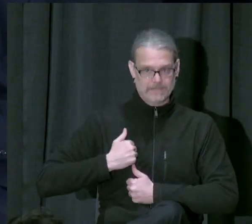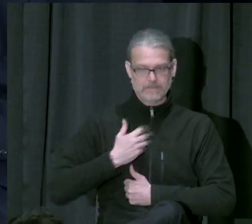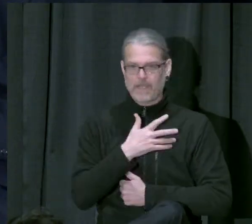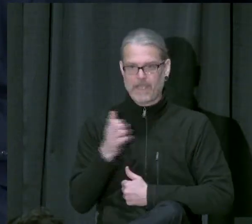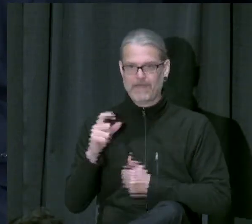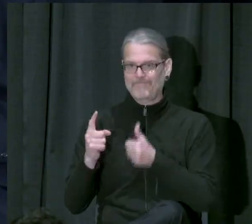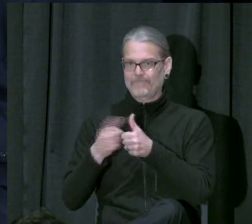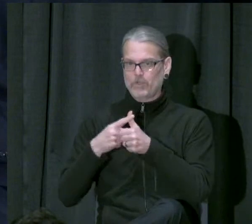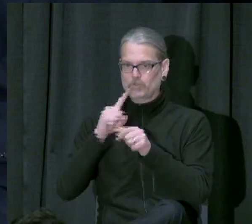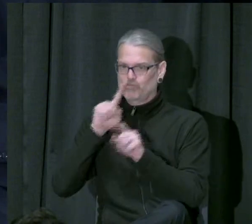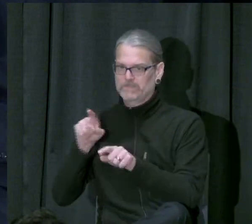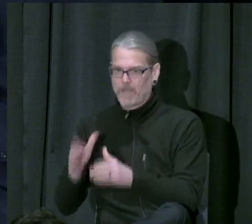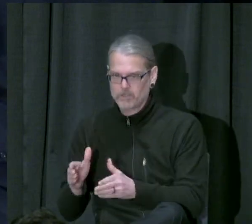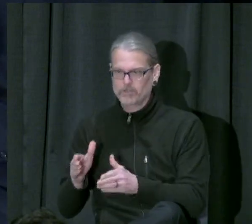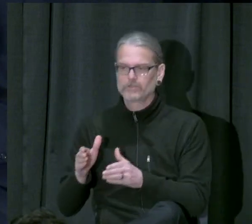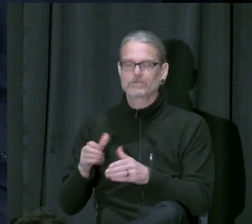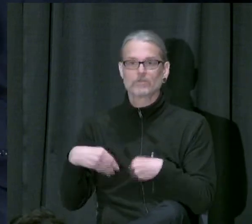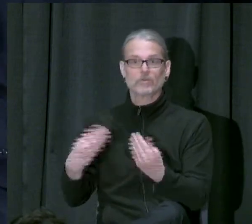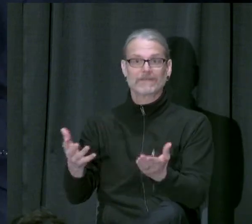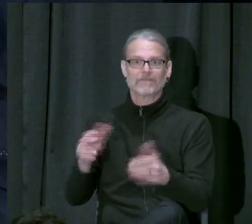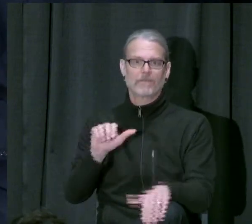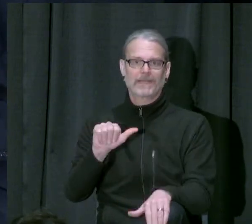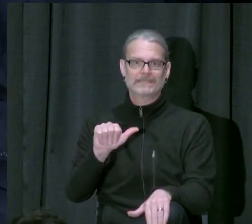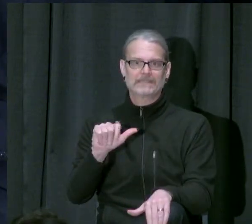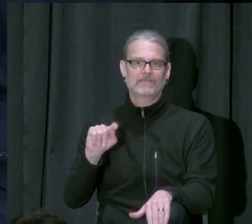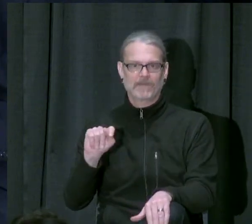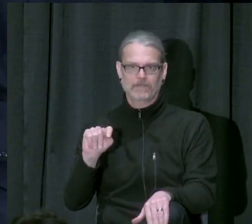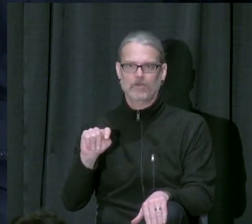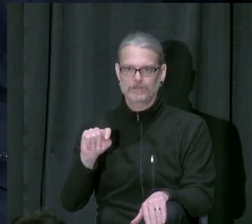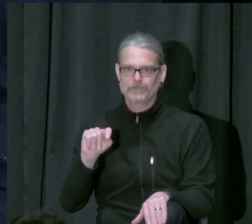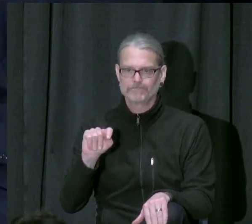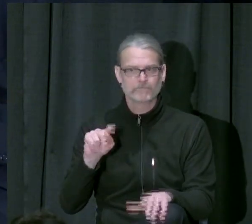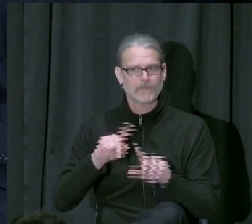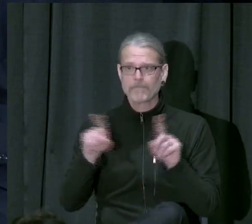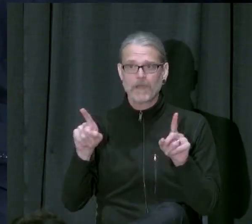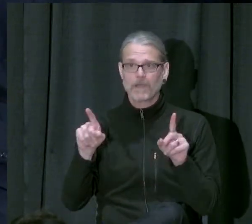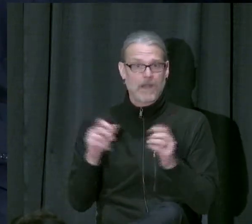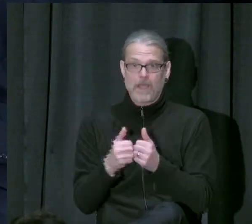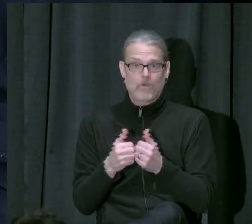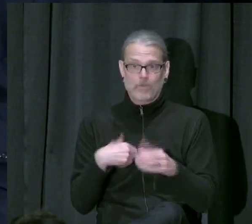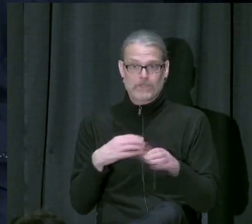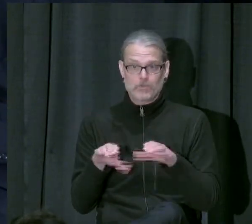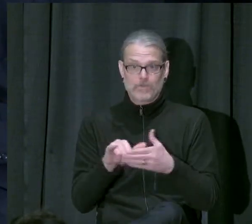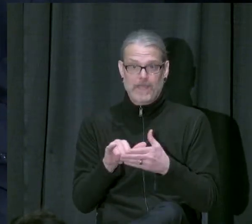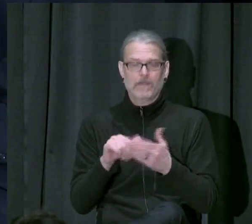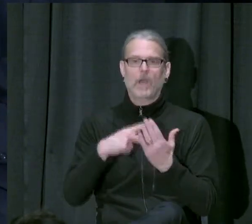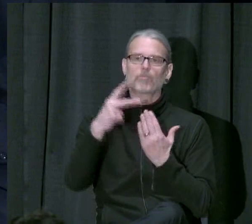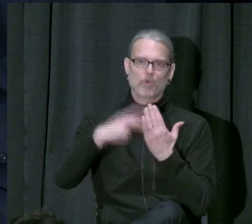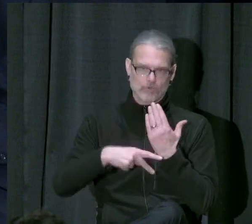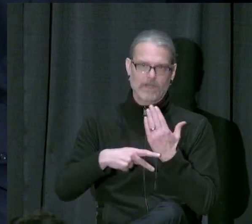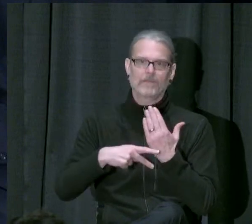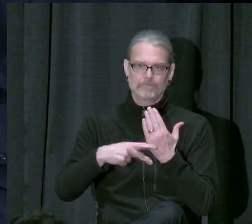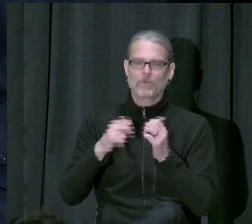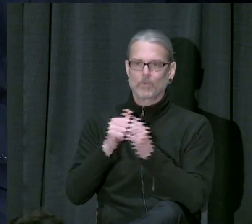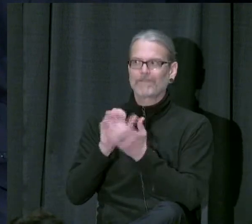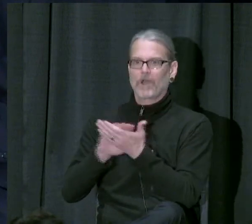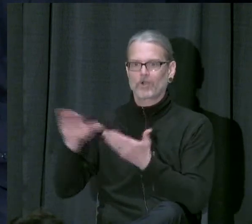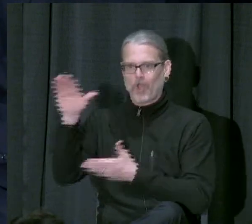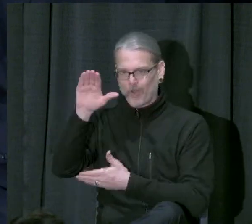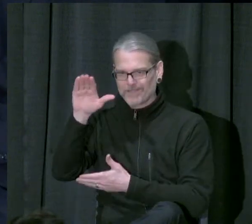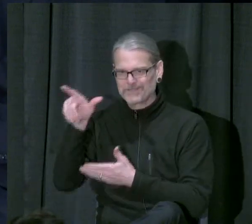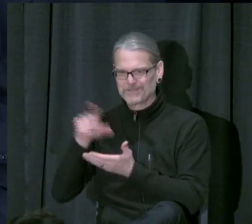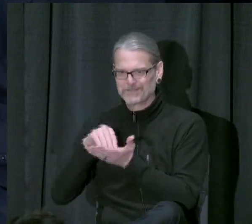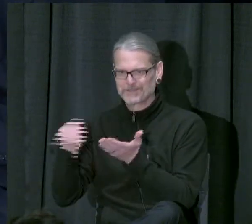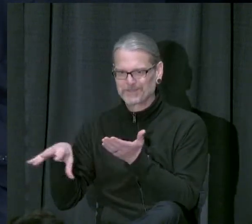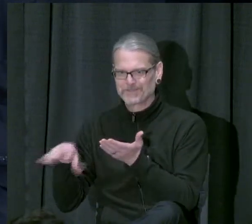to provide them with assistive technology. But we do it through a program with college engineering students. So we have